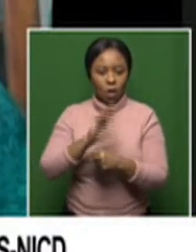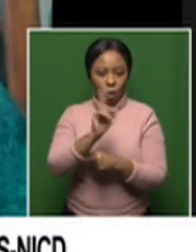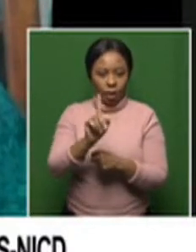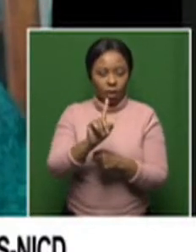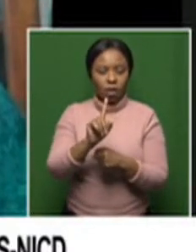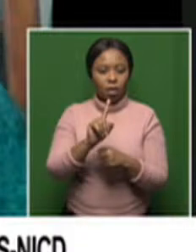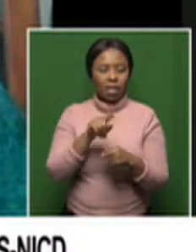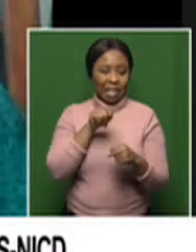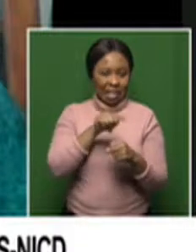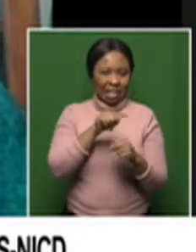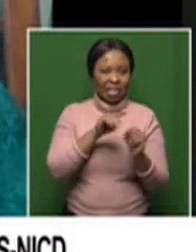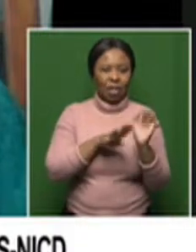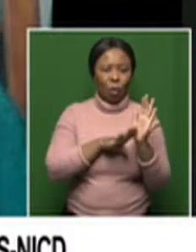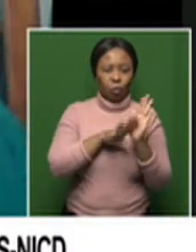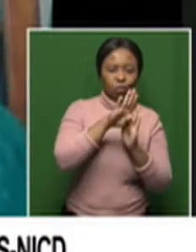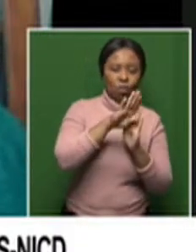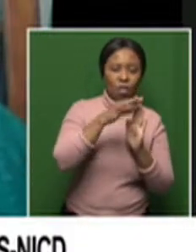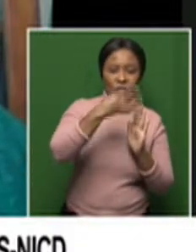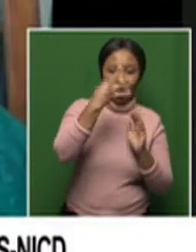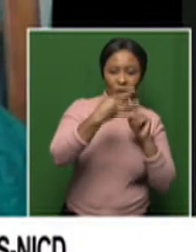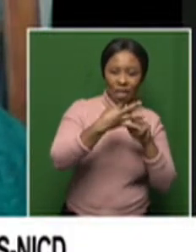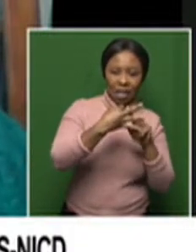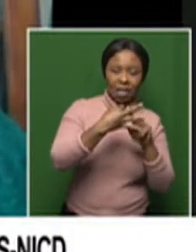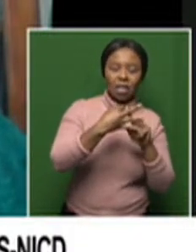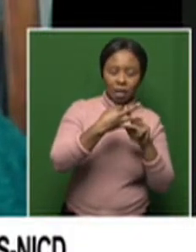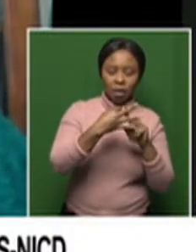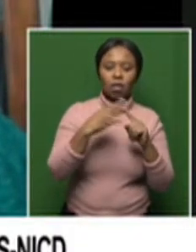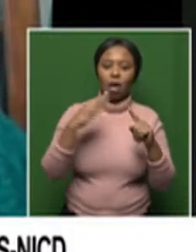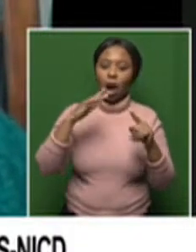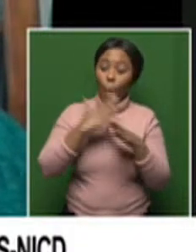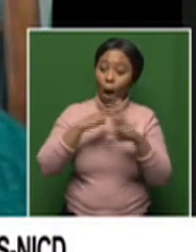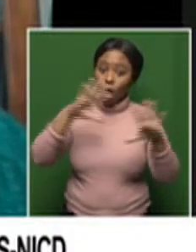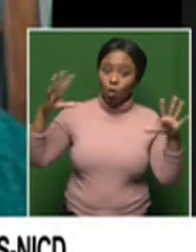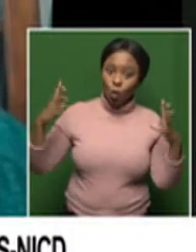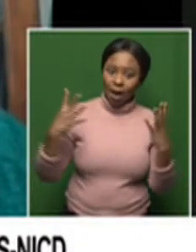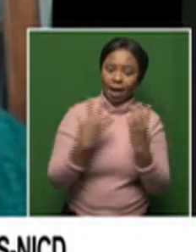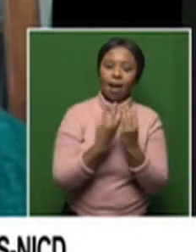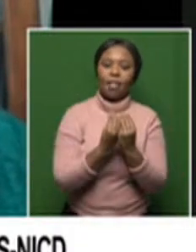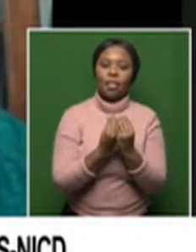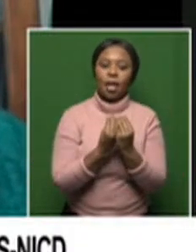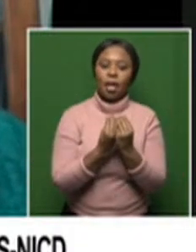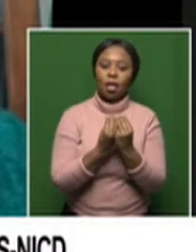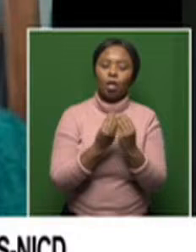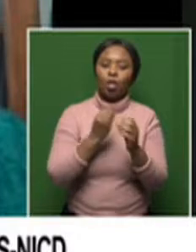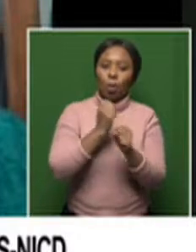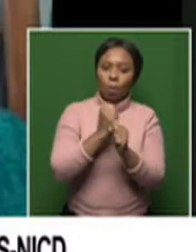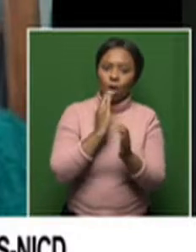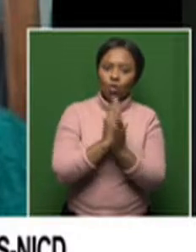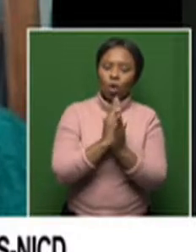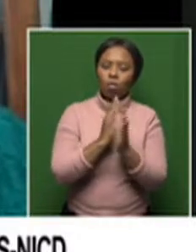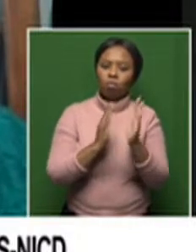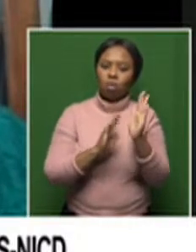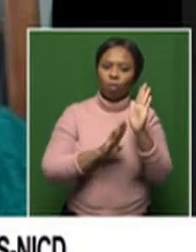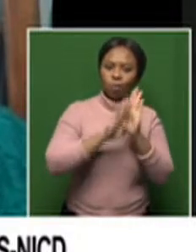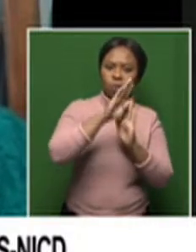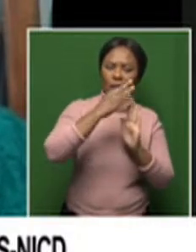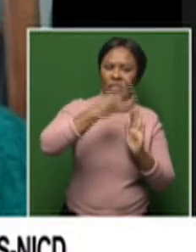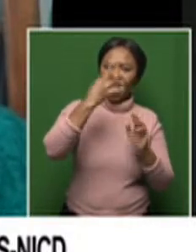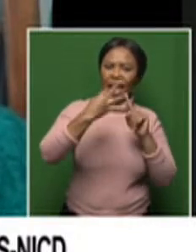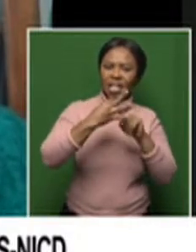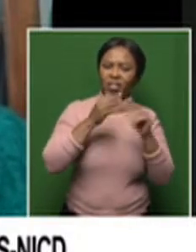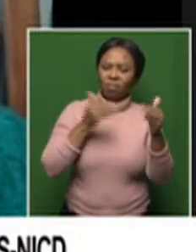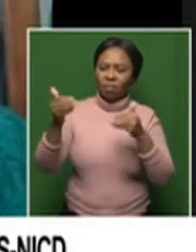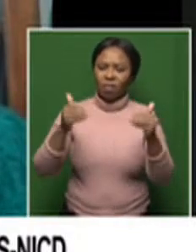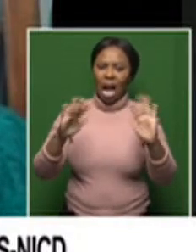this wave, and comprehensively finding areas and dealing with the drivers of this current wave, dealing with